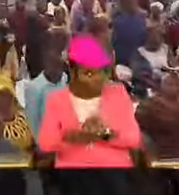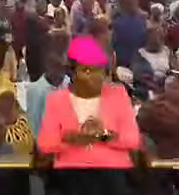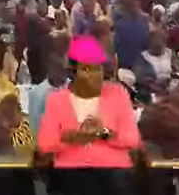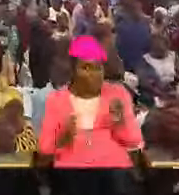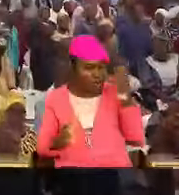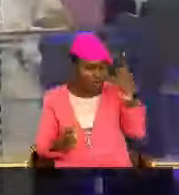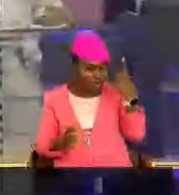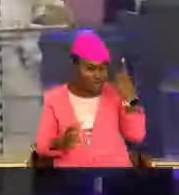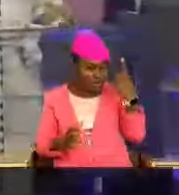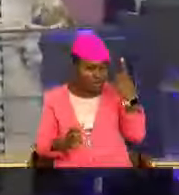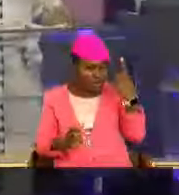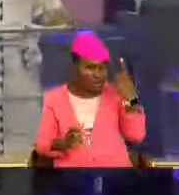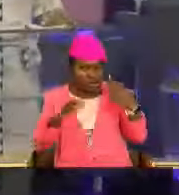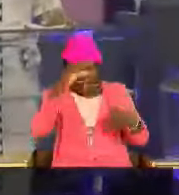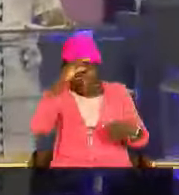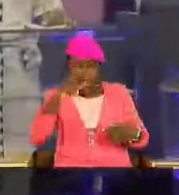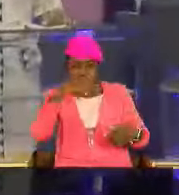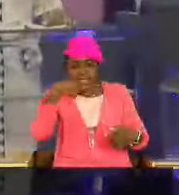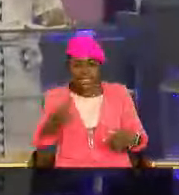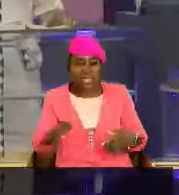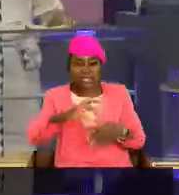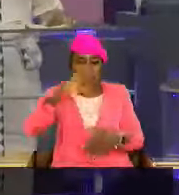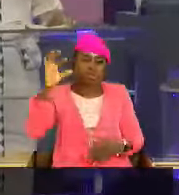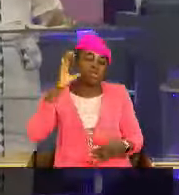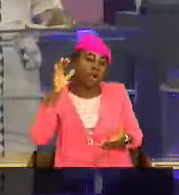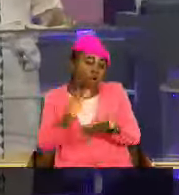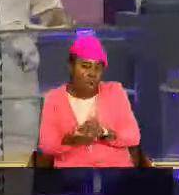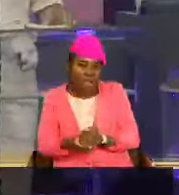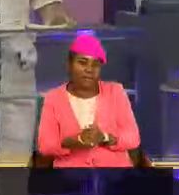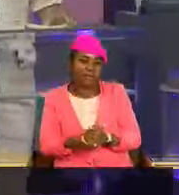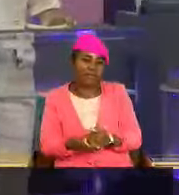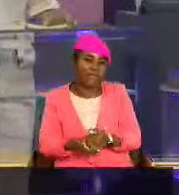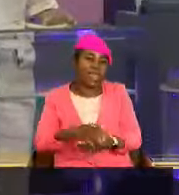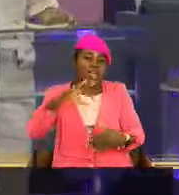ready now spiritual